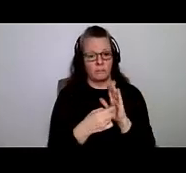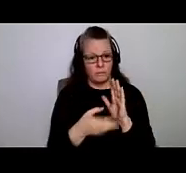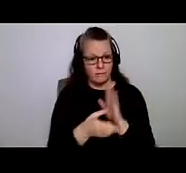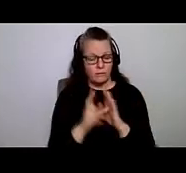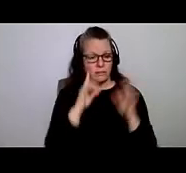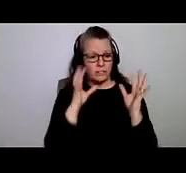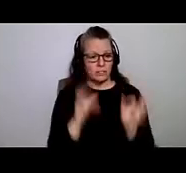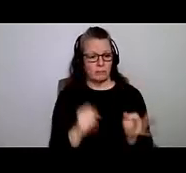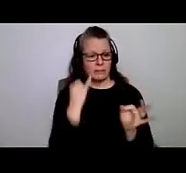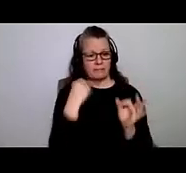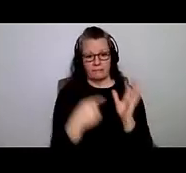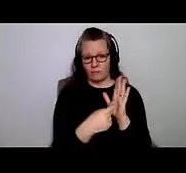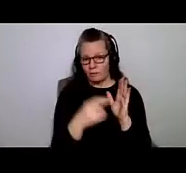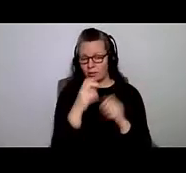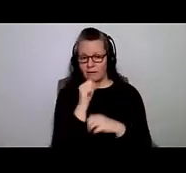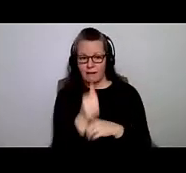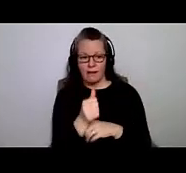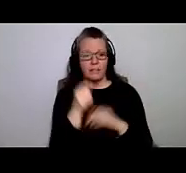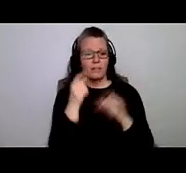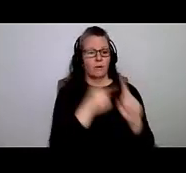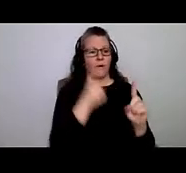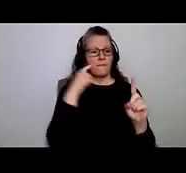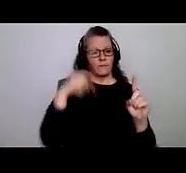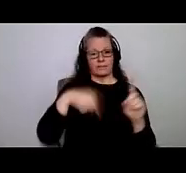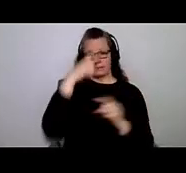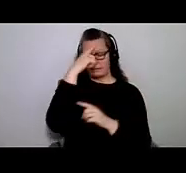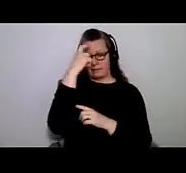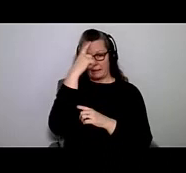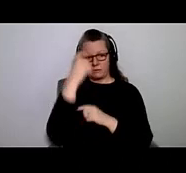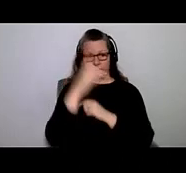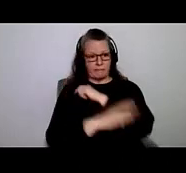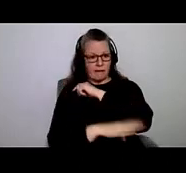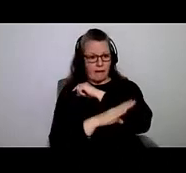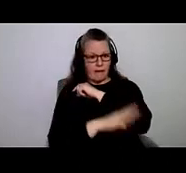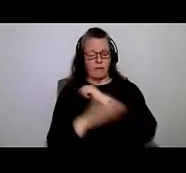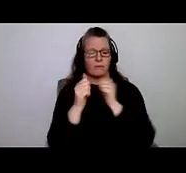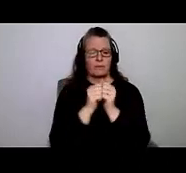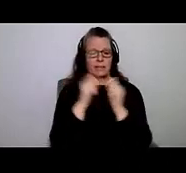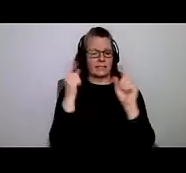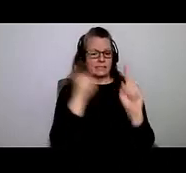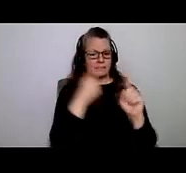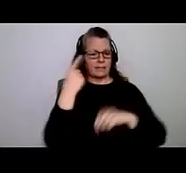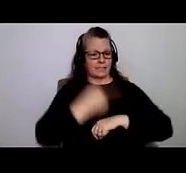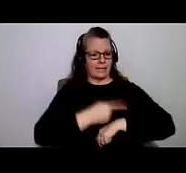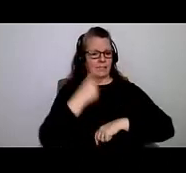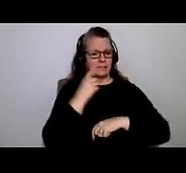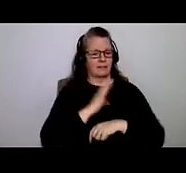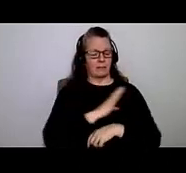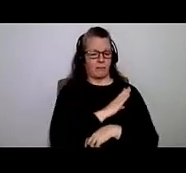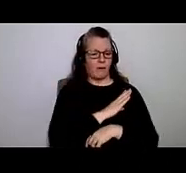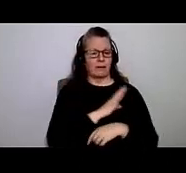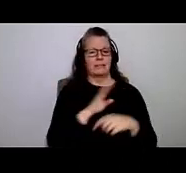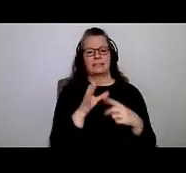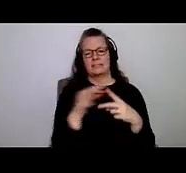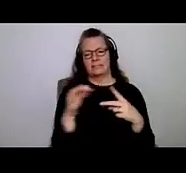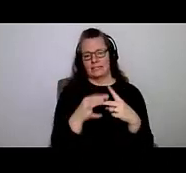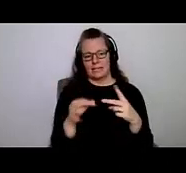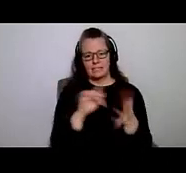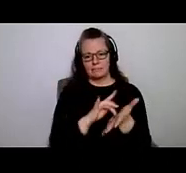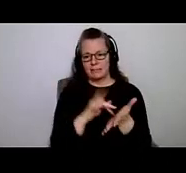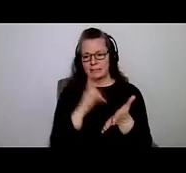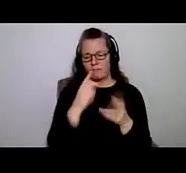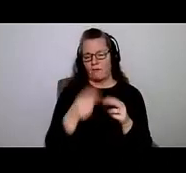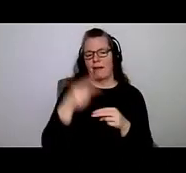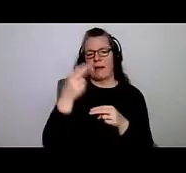unaffordable. The goal is for the summer and fall, with the anticipated dates for the board potentially selecting drugs for an upper payment limit